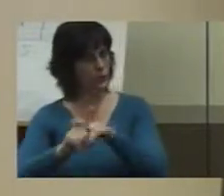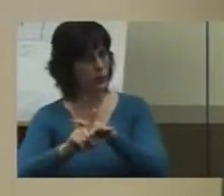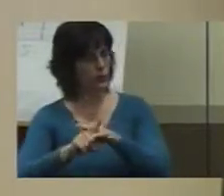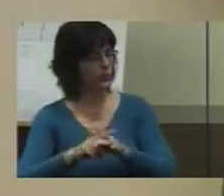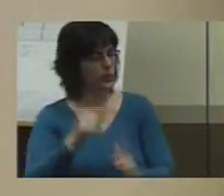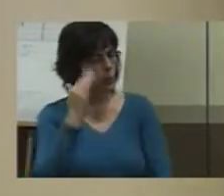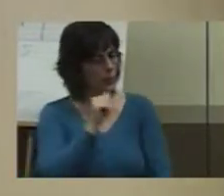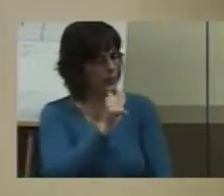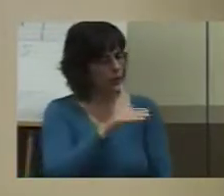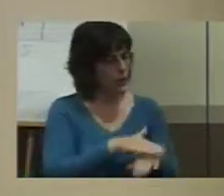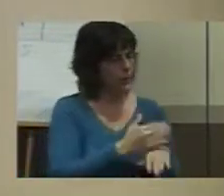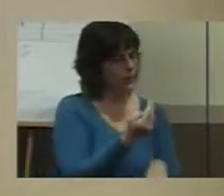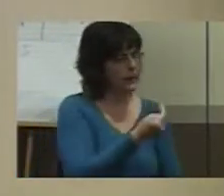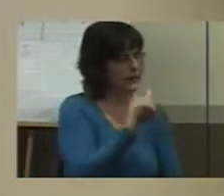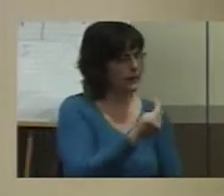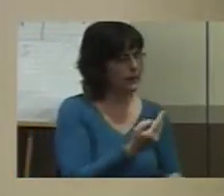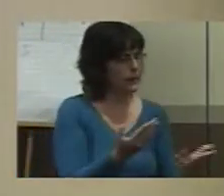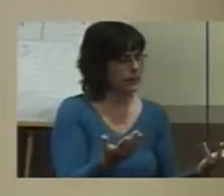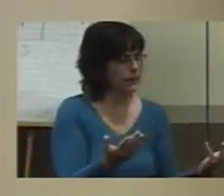Monday?